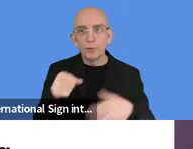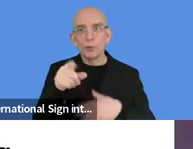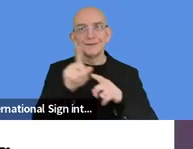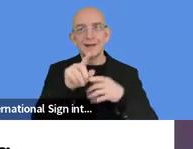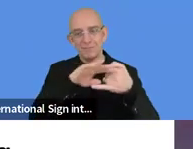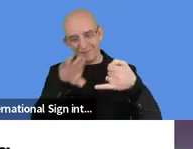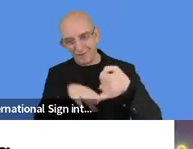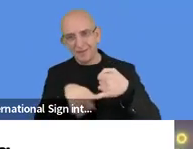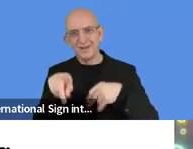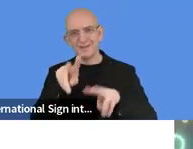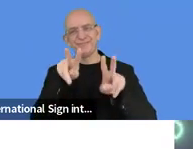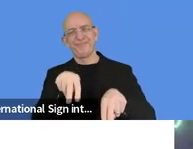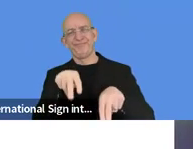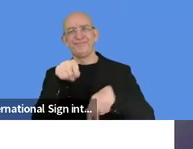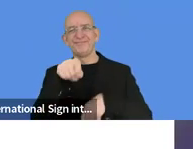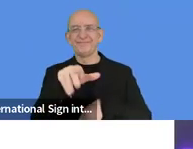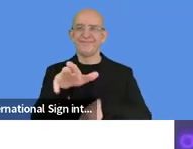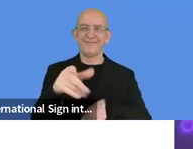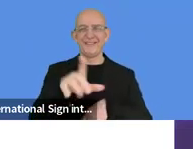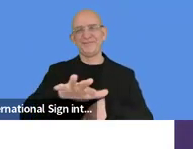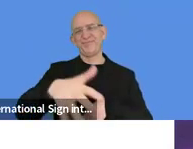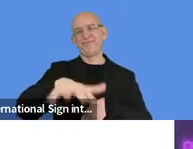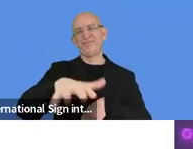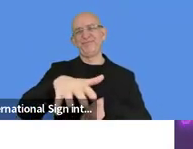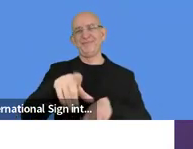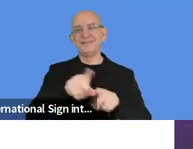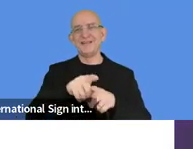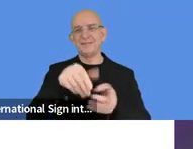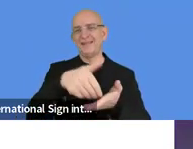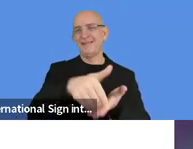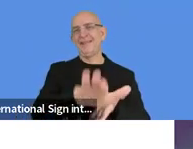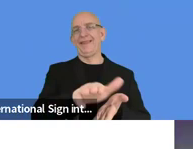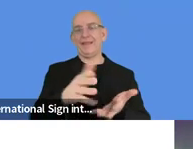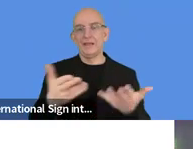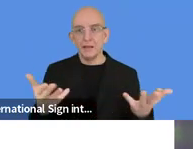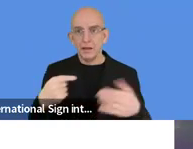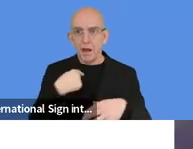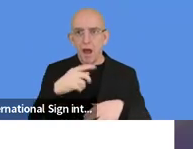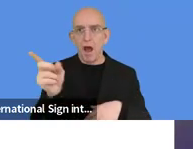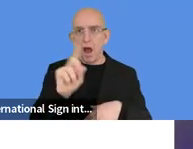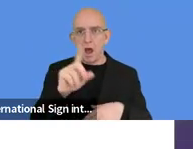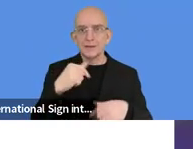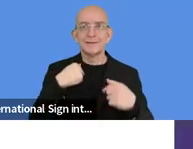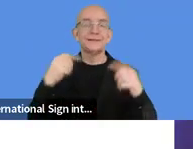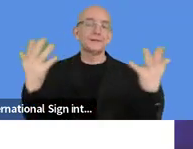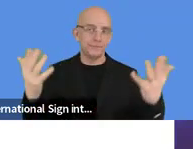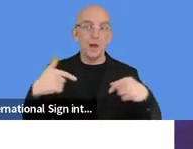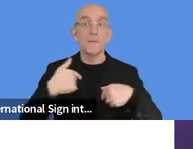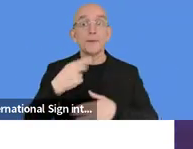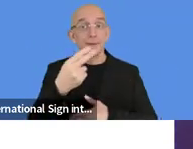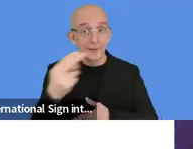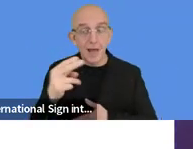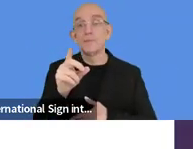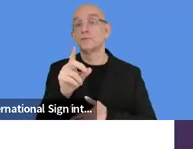than by valuing them correctly. Now, as Margaret mentioned, my name is Dr. Anthony Giannoumis. I am a motivational speaker,